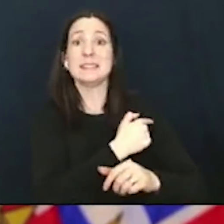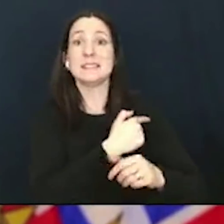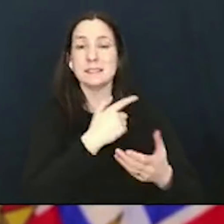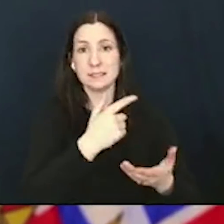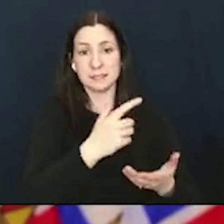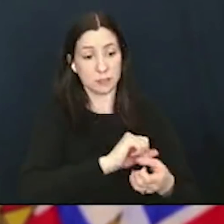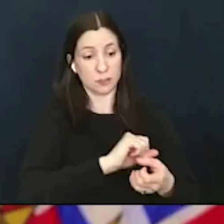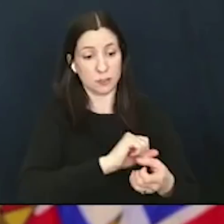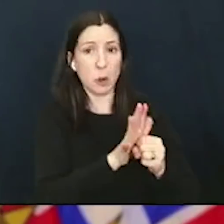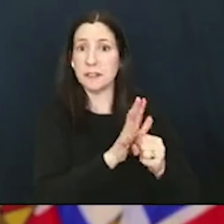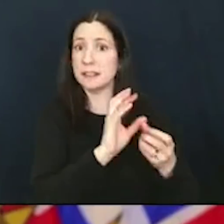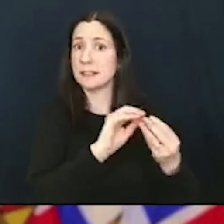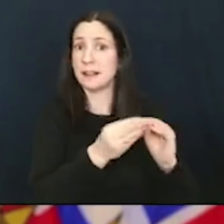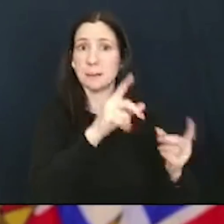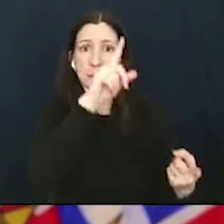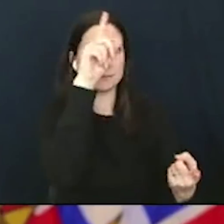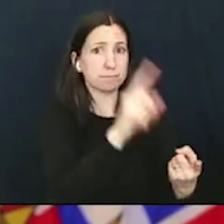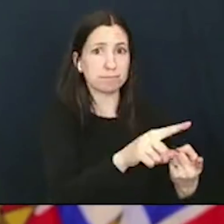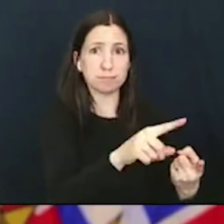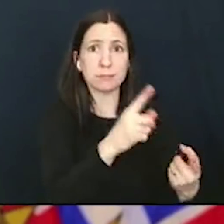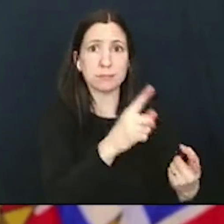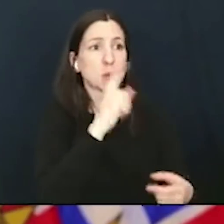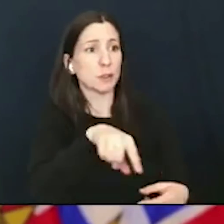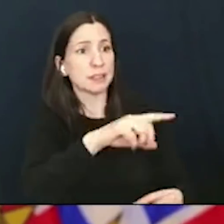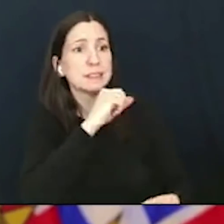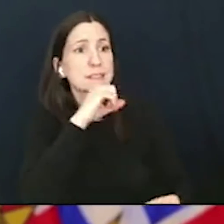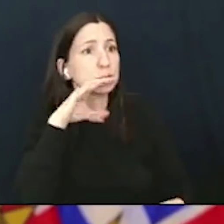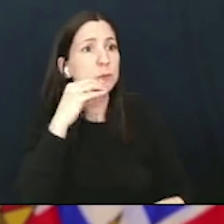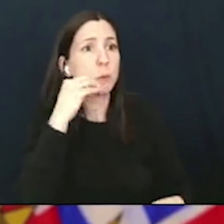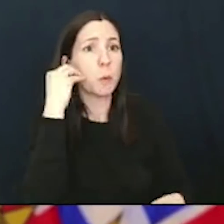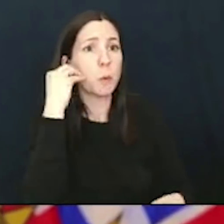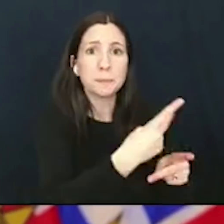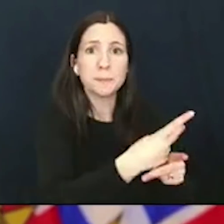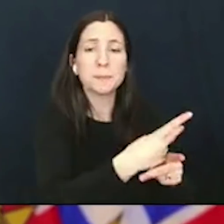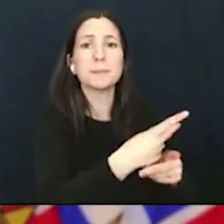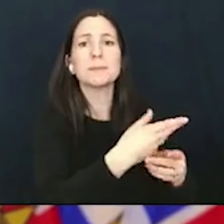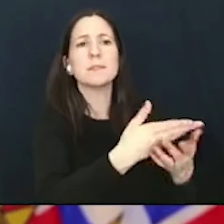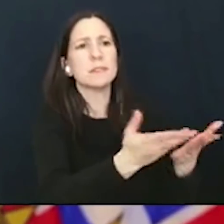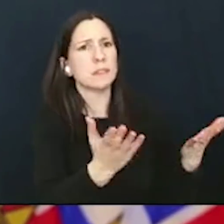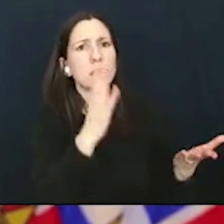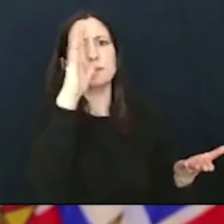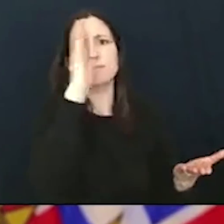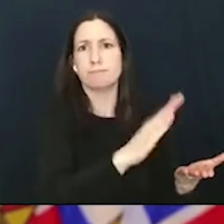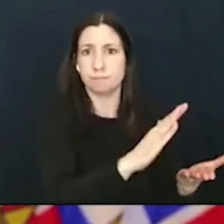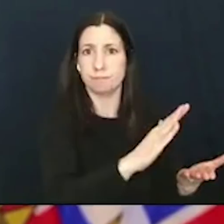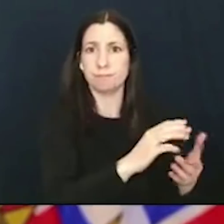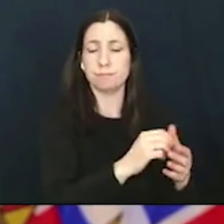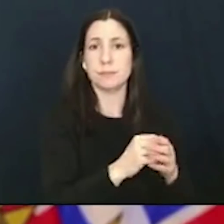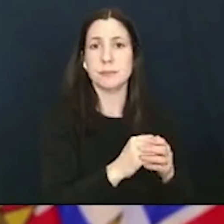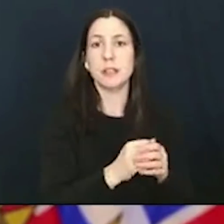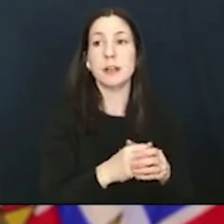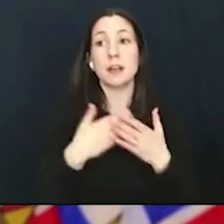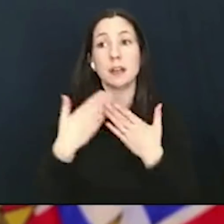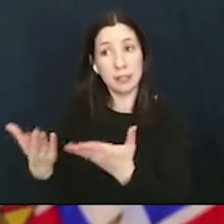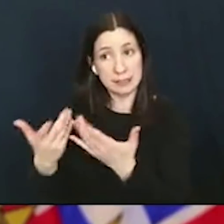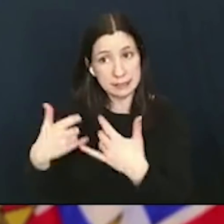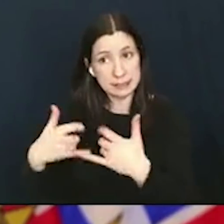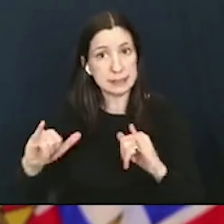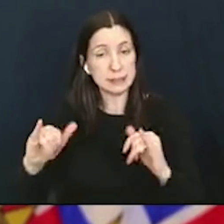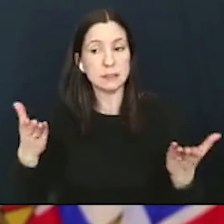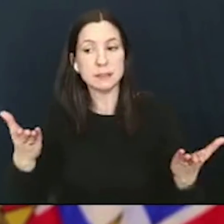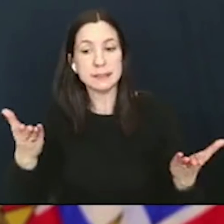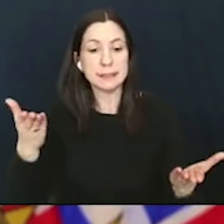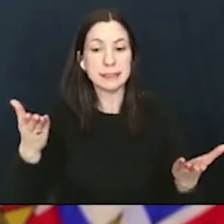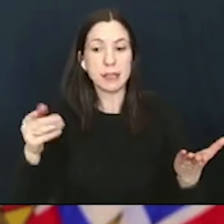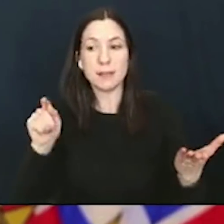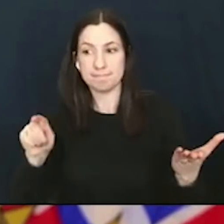our long-term care homes, in our healthcare system. And we're learning about the impact that these variants of concern